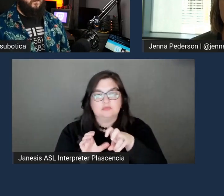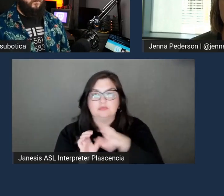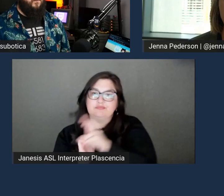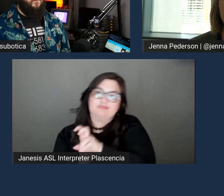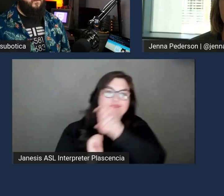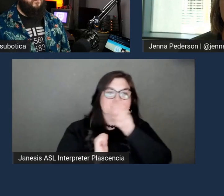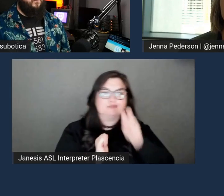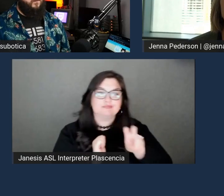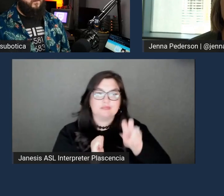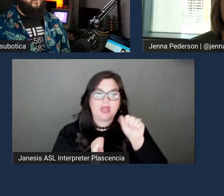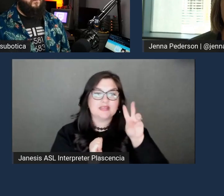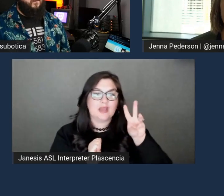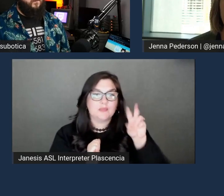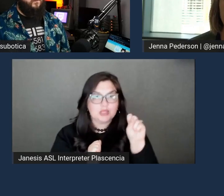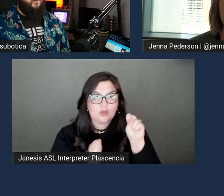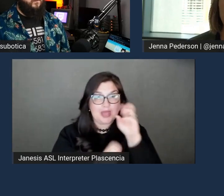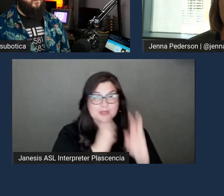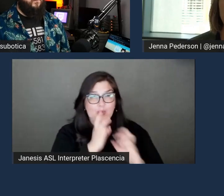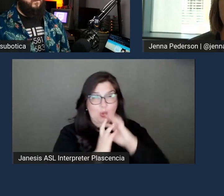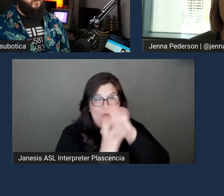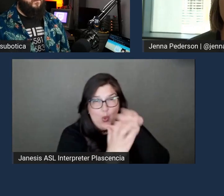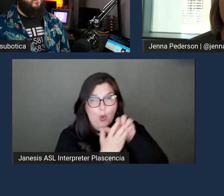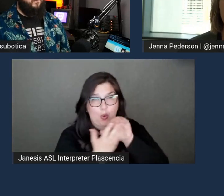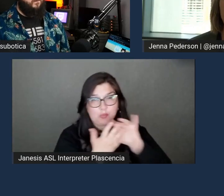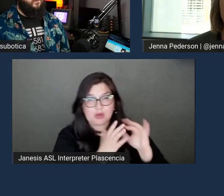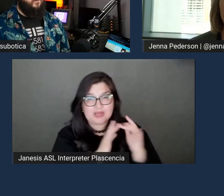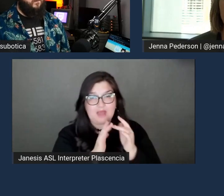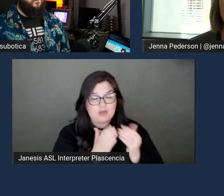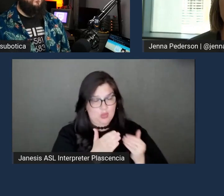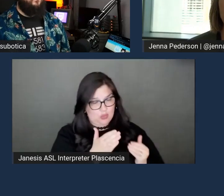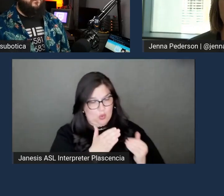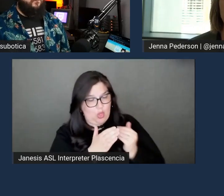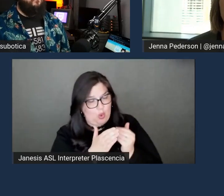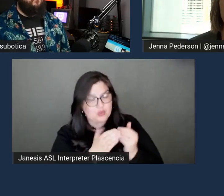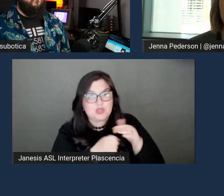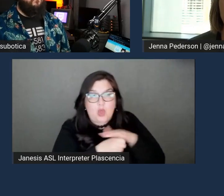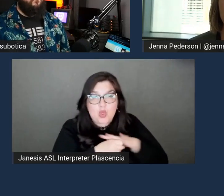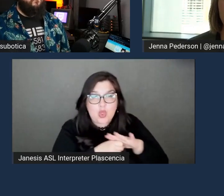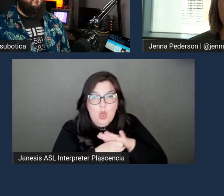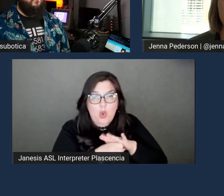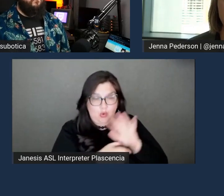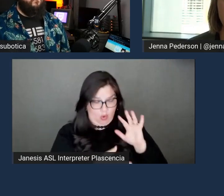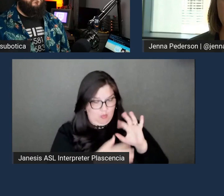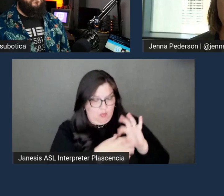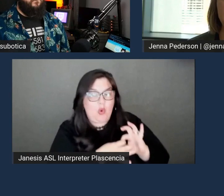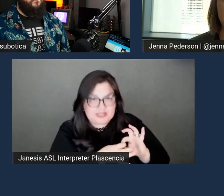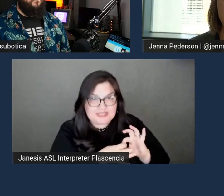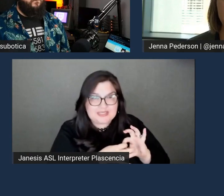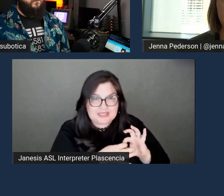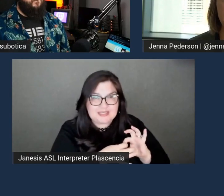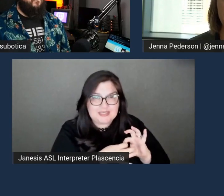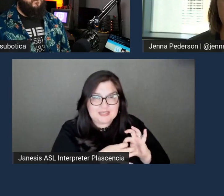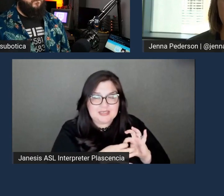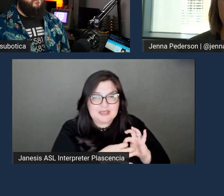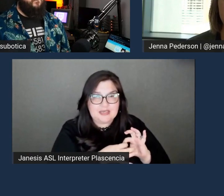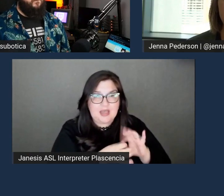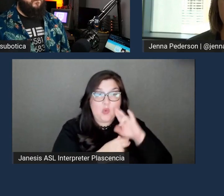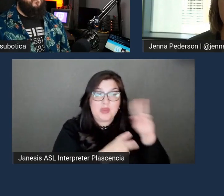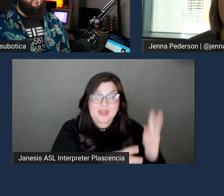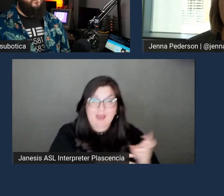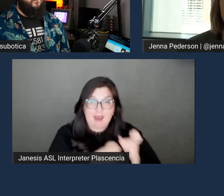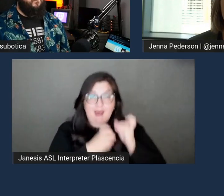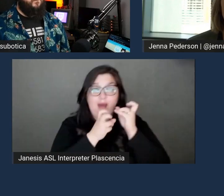AWS global network at the closest local point of presence, that closest local network point of presence. We onboard that